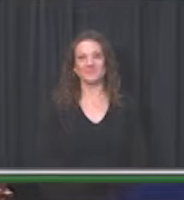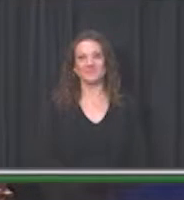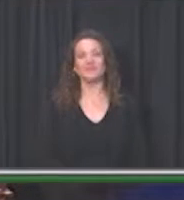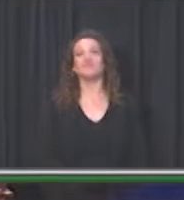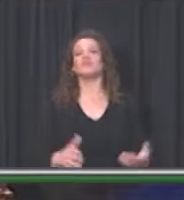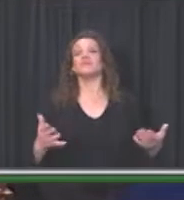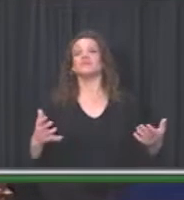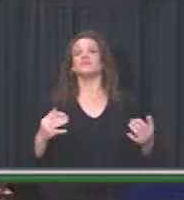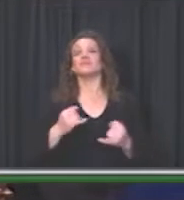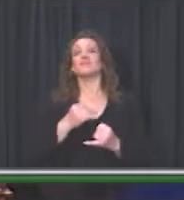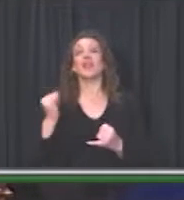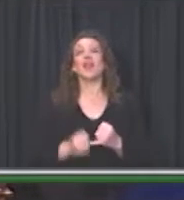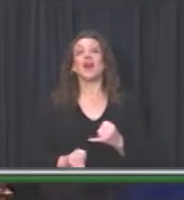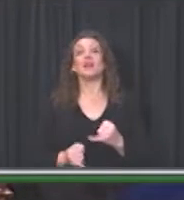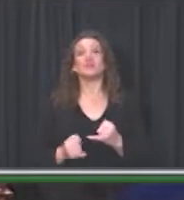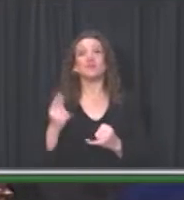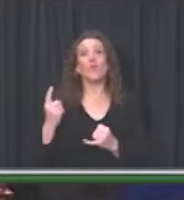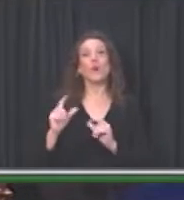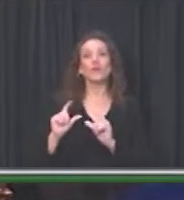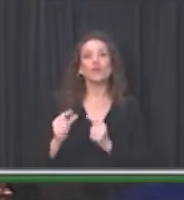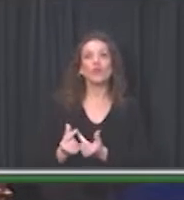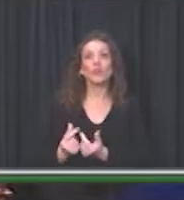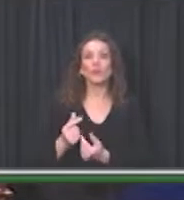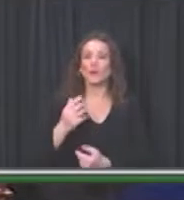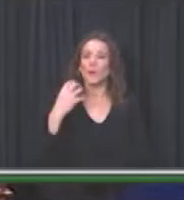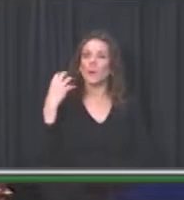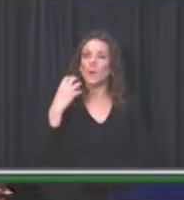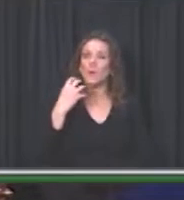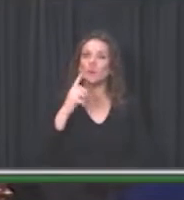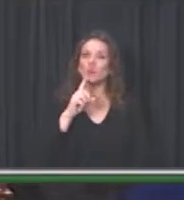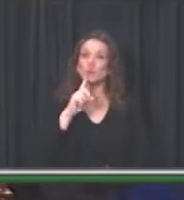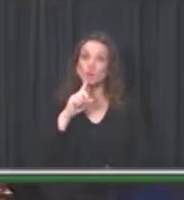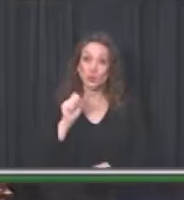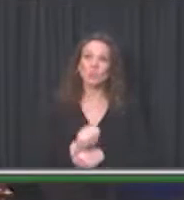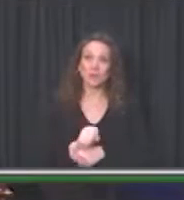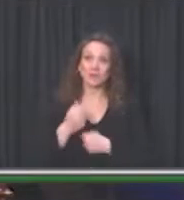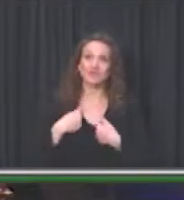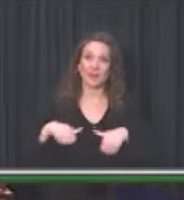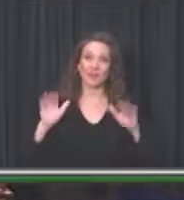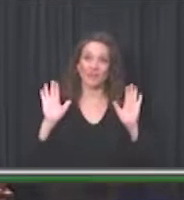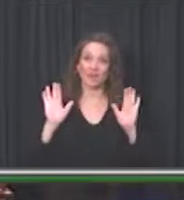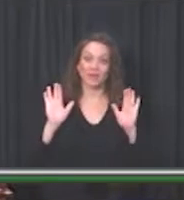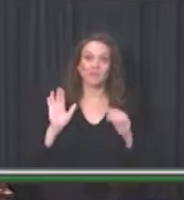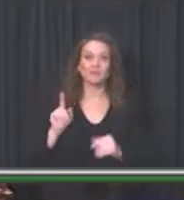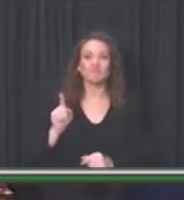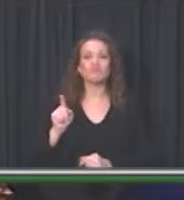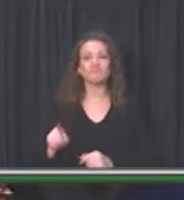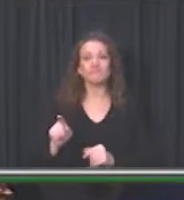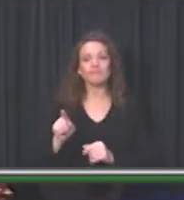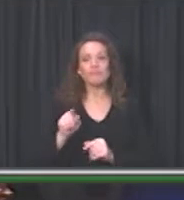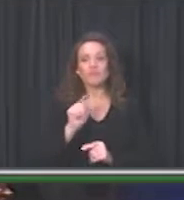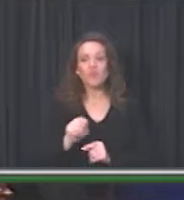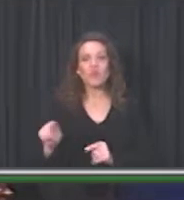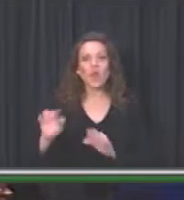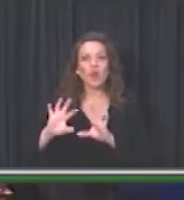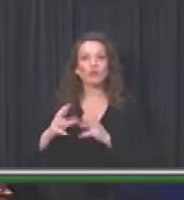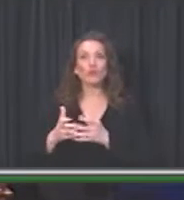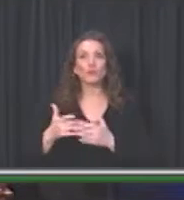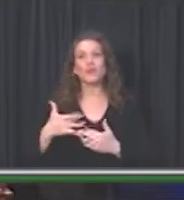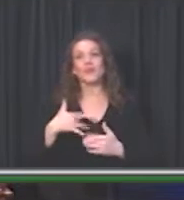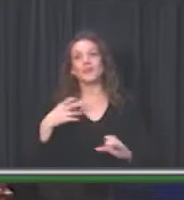And finally, there was that group that really did sacrifice. That group that went to bed